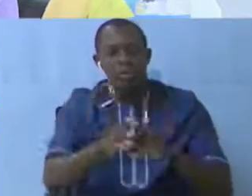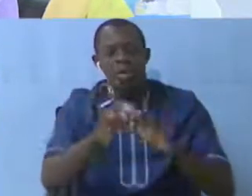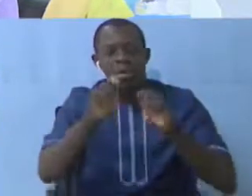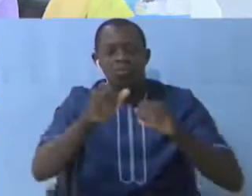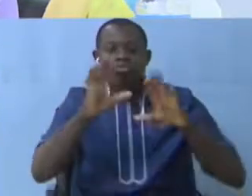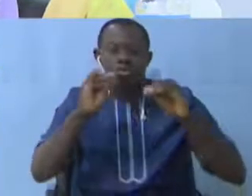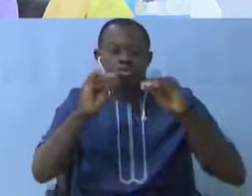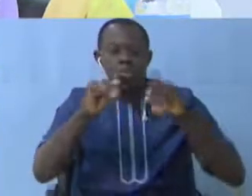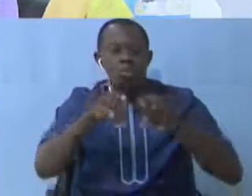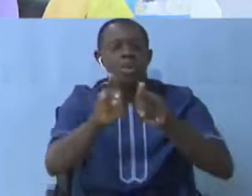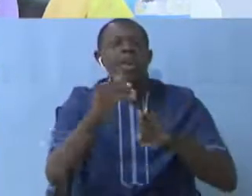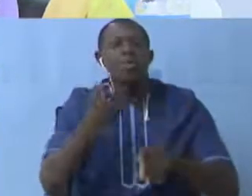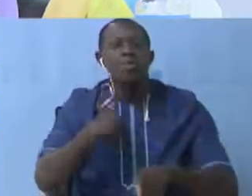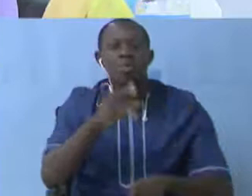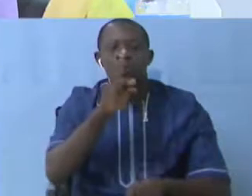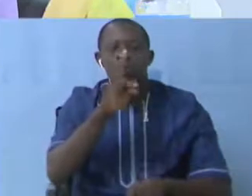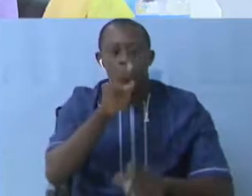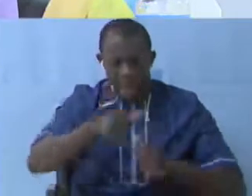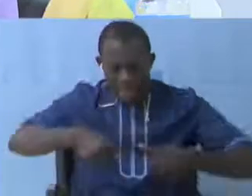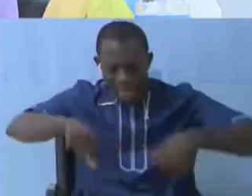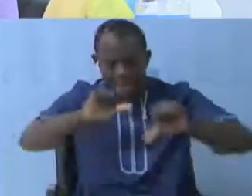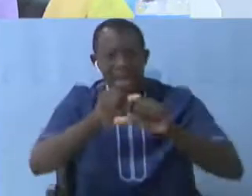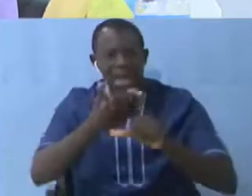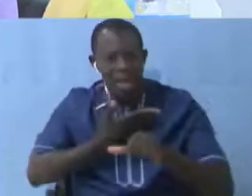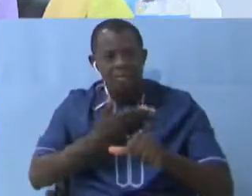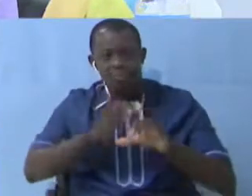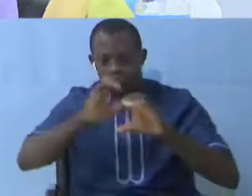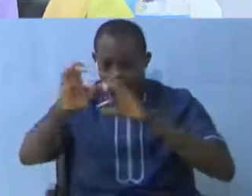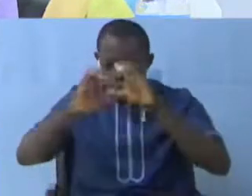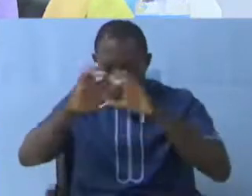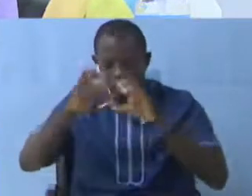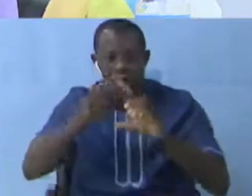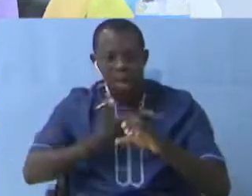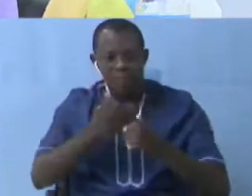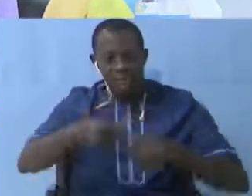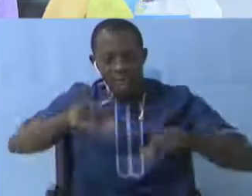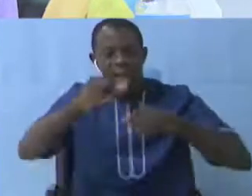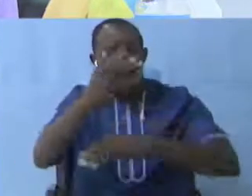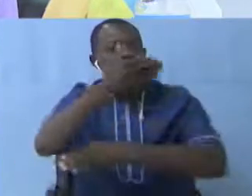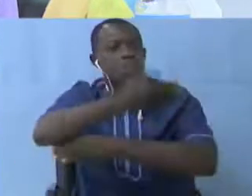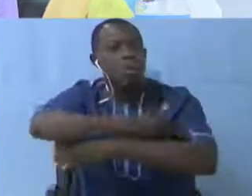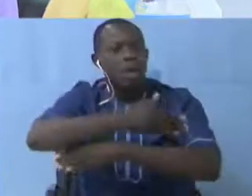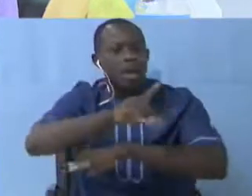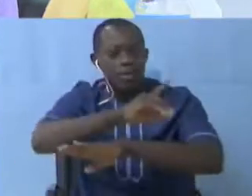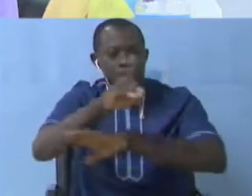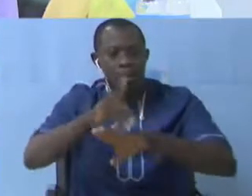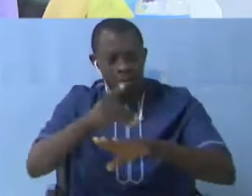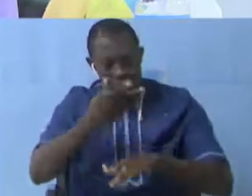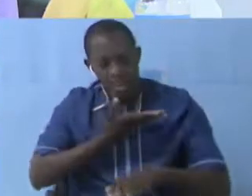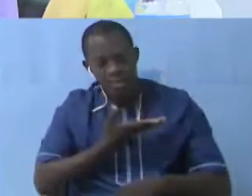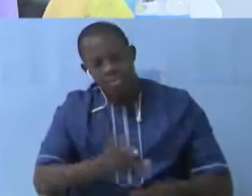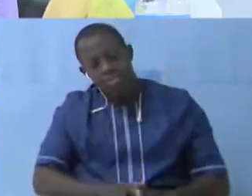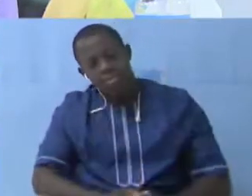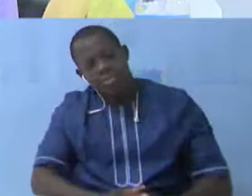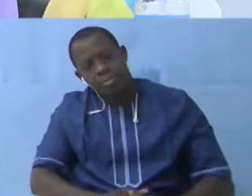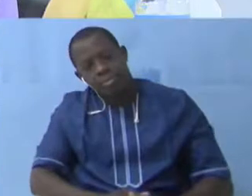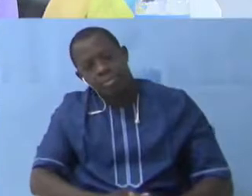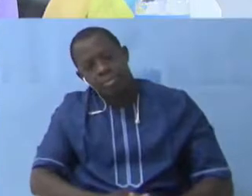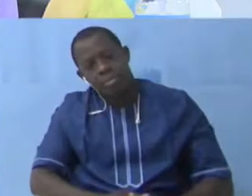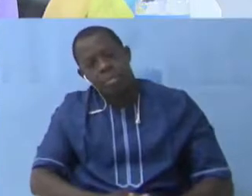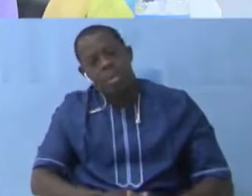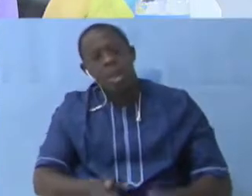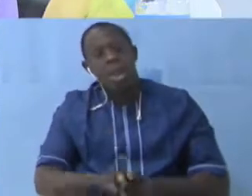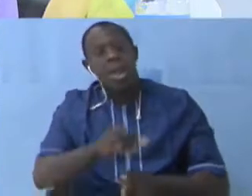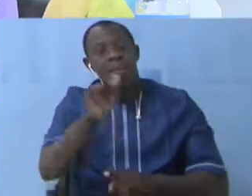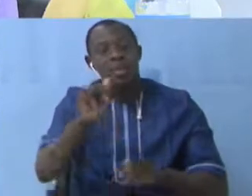the people on the ground. ñu bari na ñëw ci border bi pour dañ mëna waxtaan ak nit ñi nekké ci suuf ci biir. And late